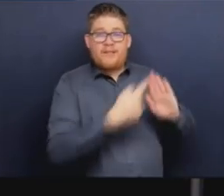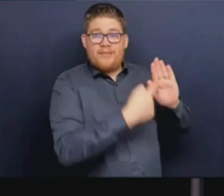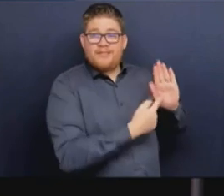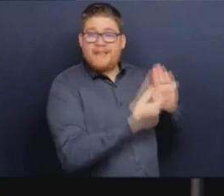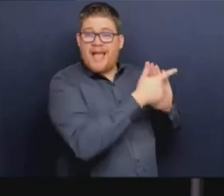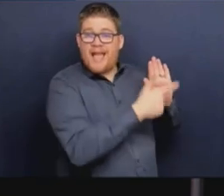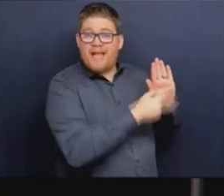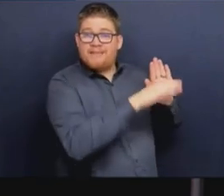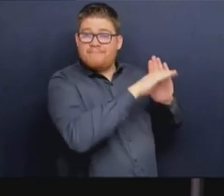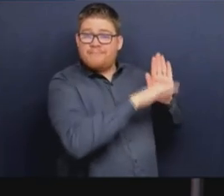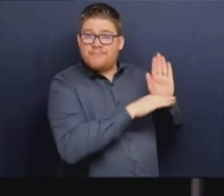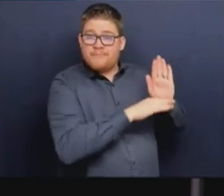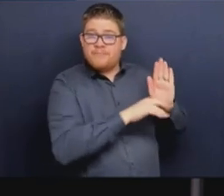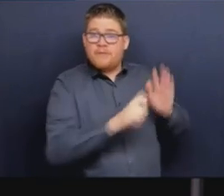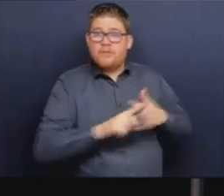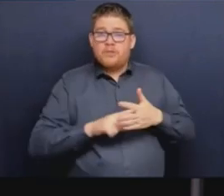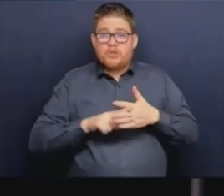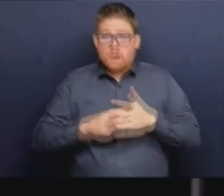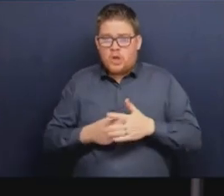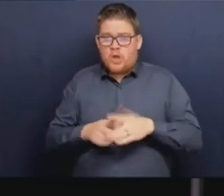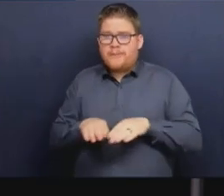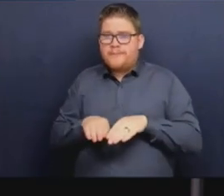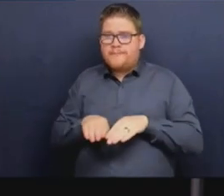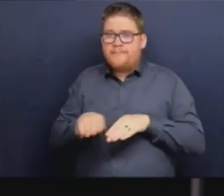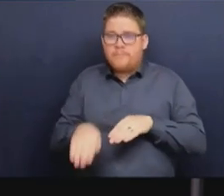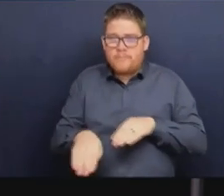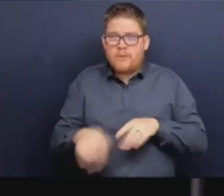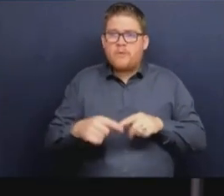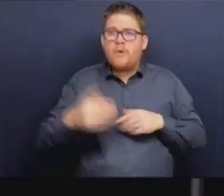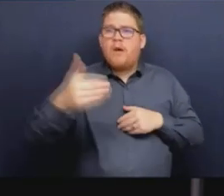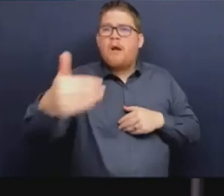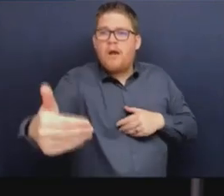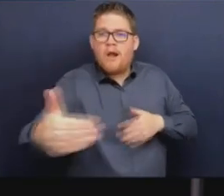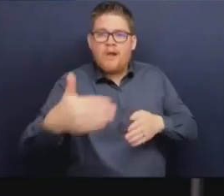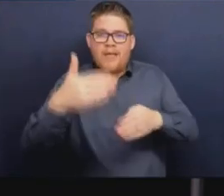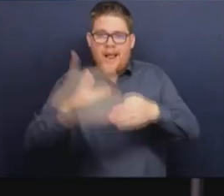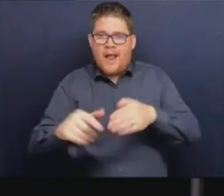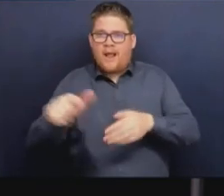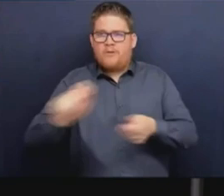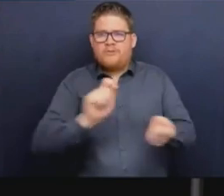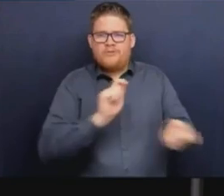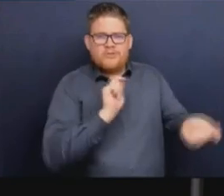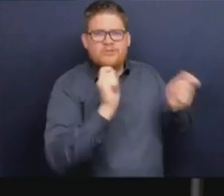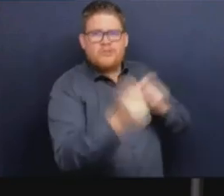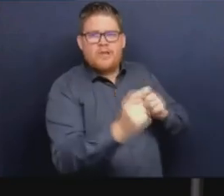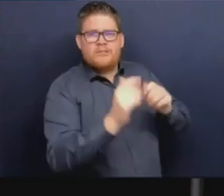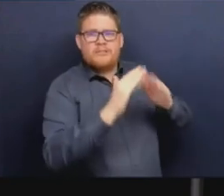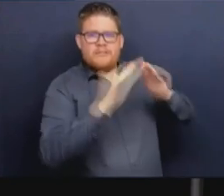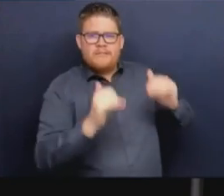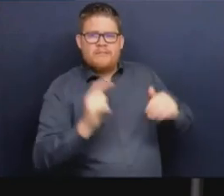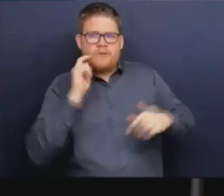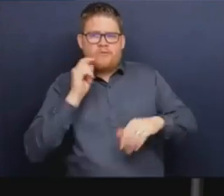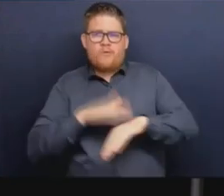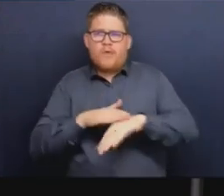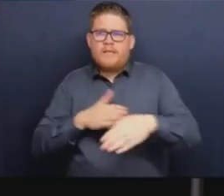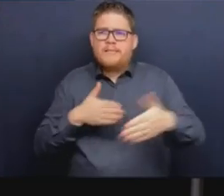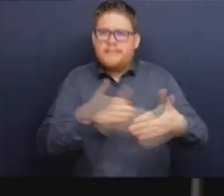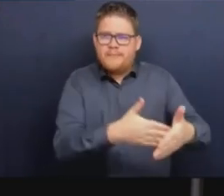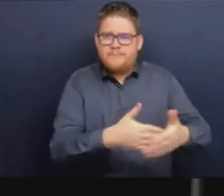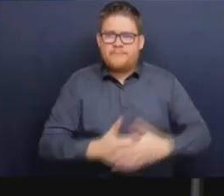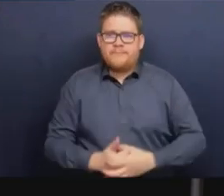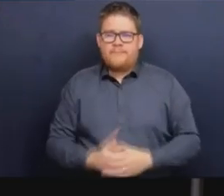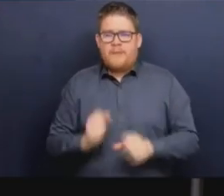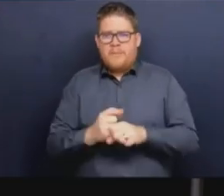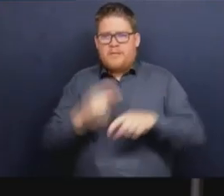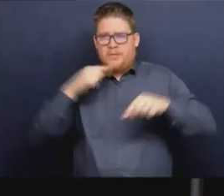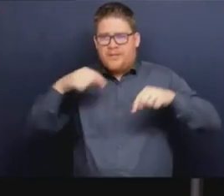in government services and programs, and paving the way to a more equitable, inclusive province. But we know that